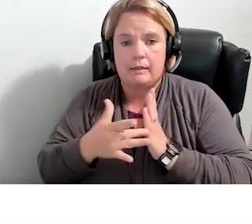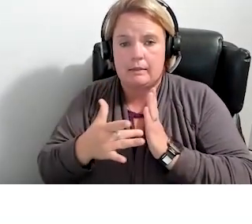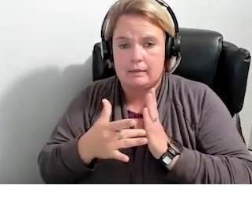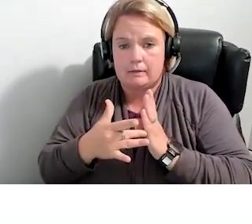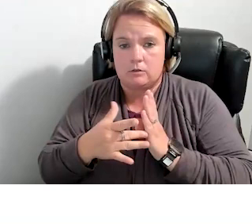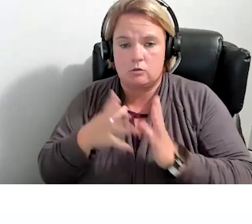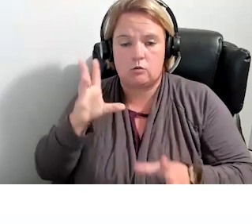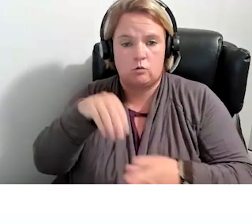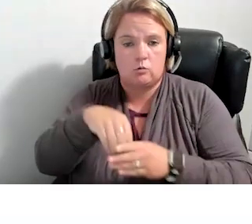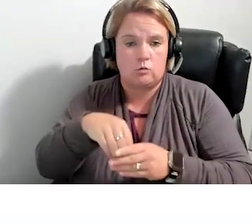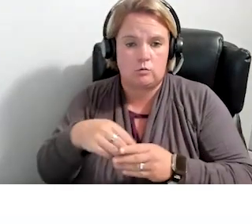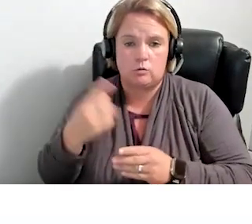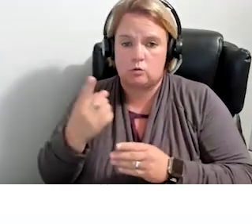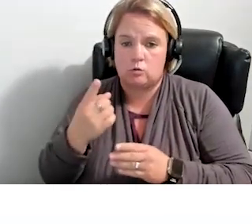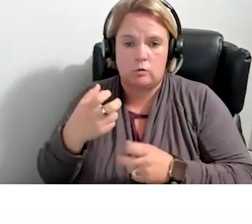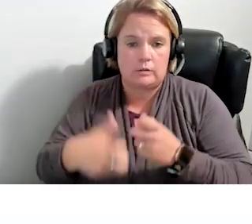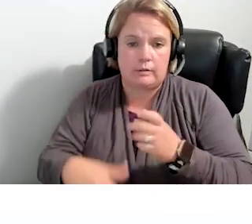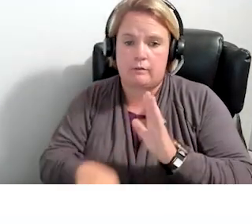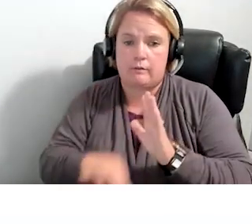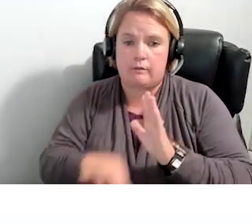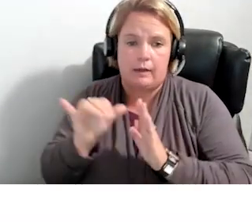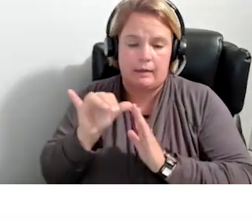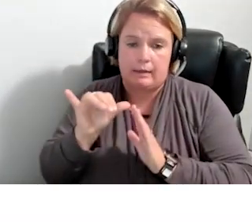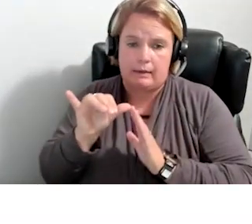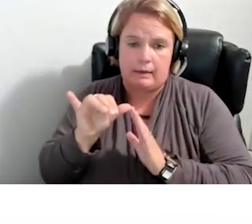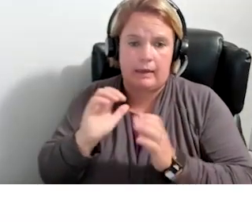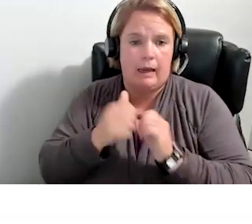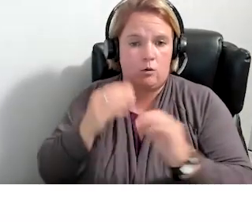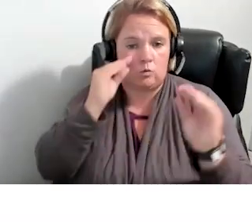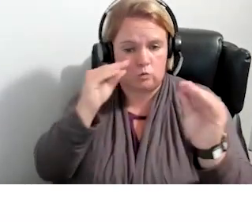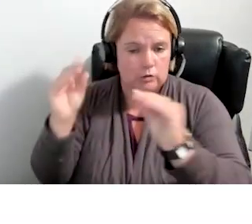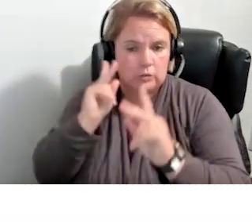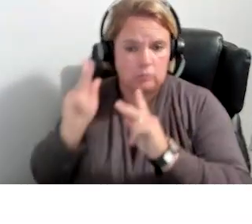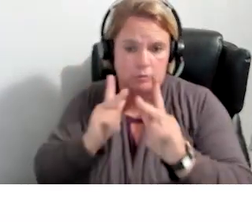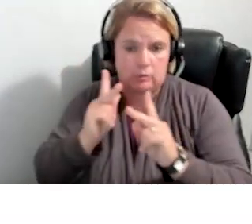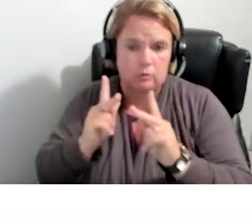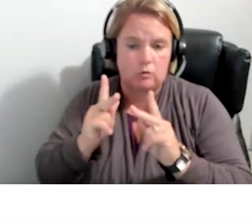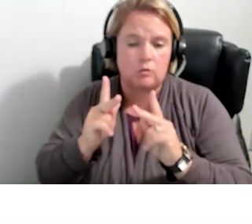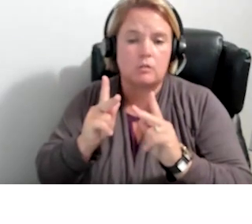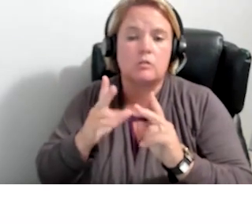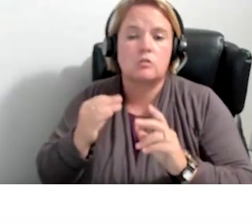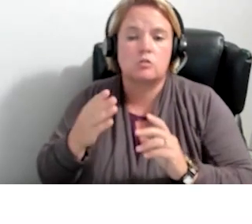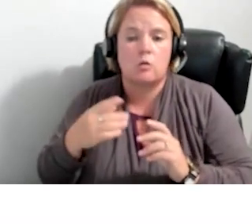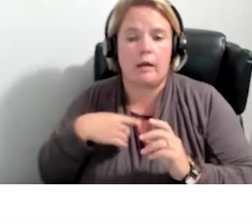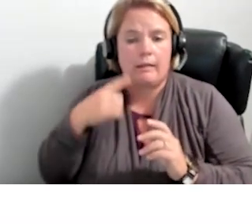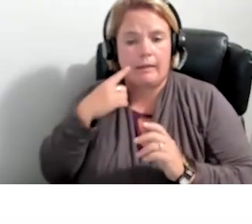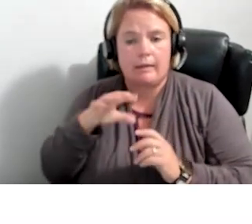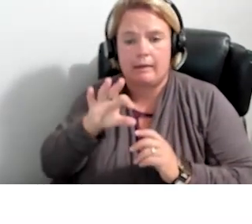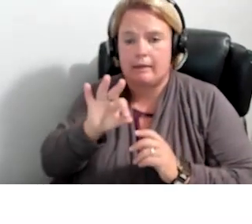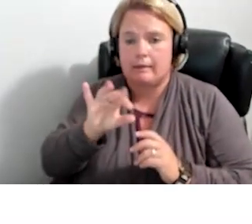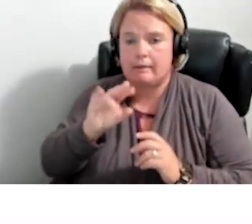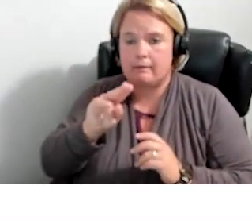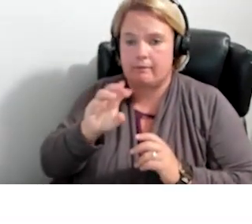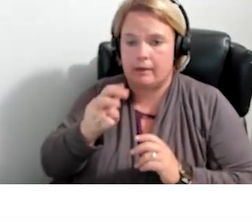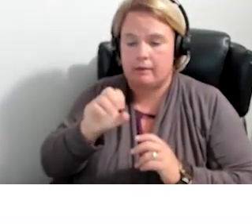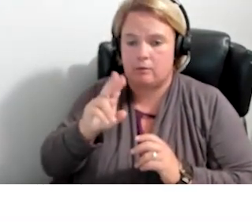So like it's always hard to find like, ideal ways to teach people through like LLMs. And I think that the Feynman technique is a very good way to do that. To